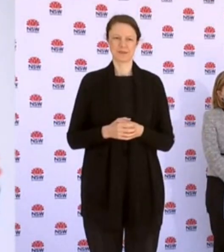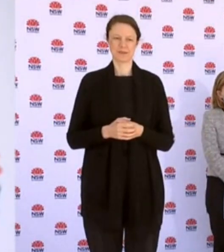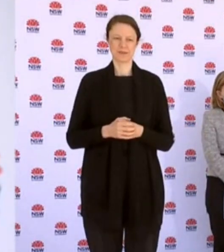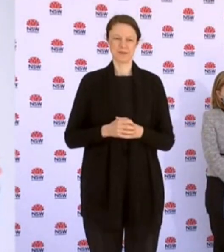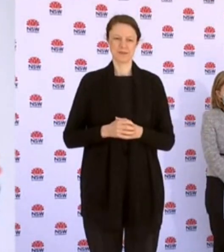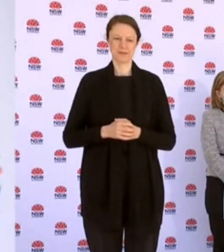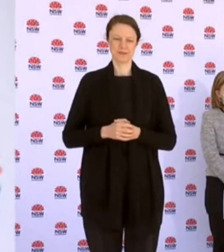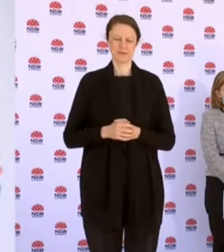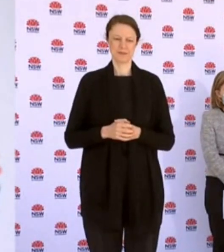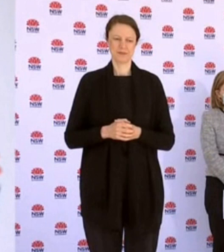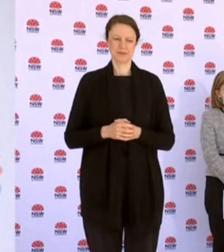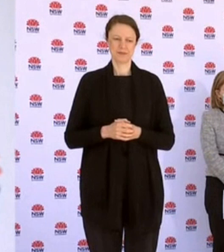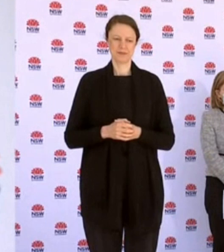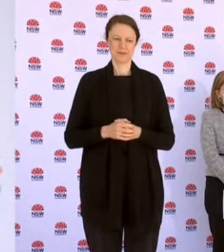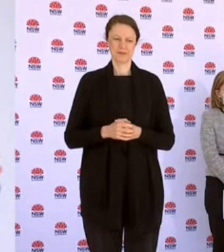that